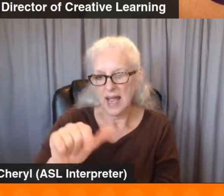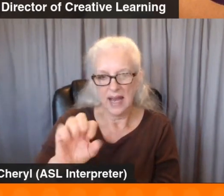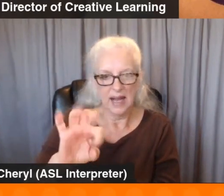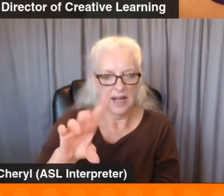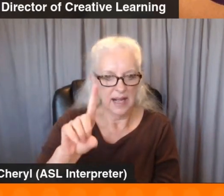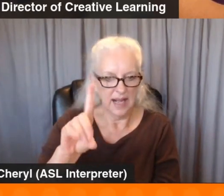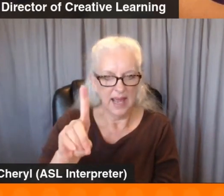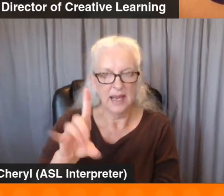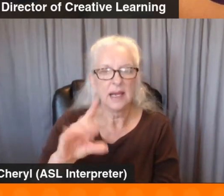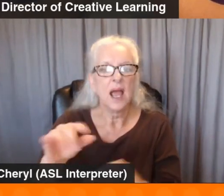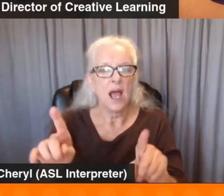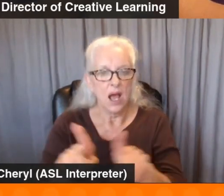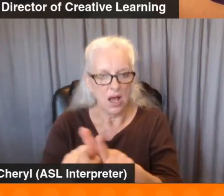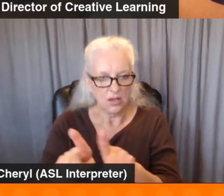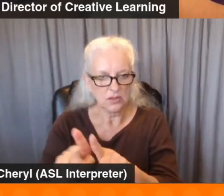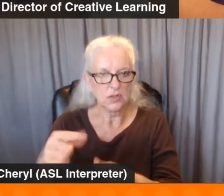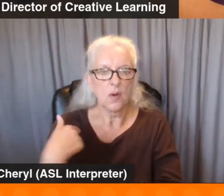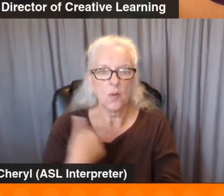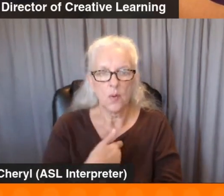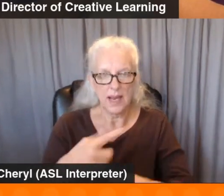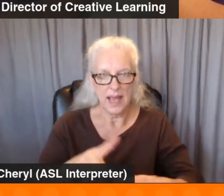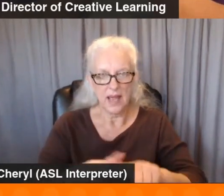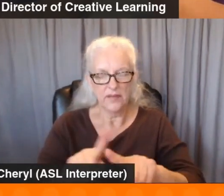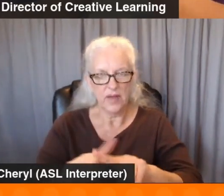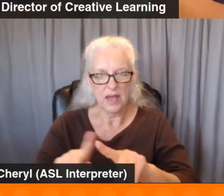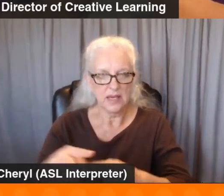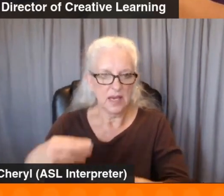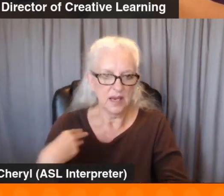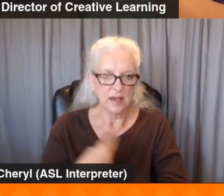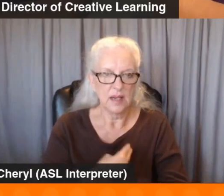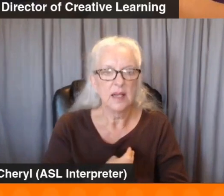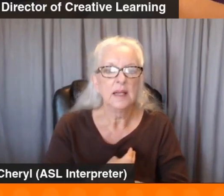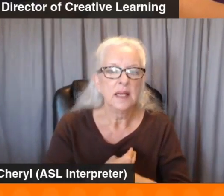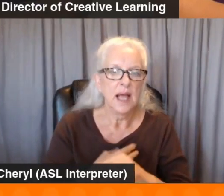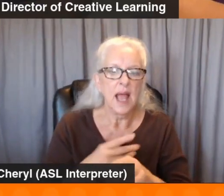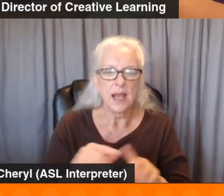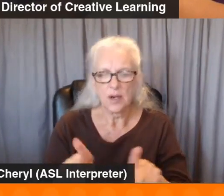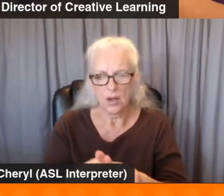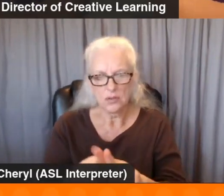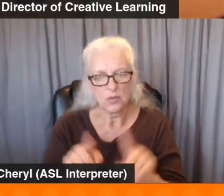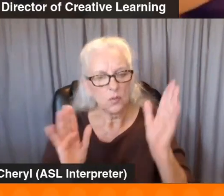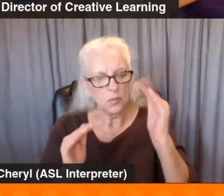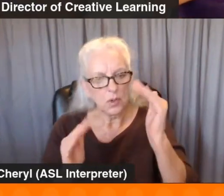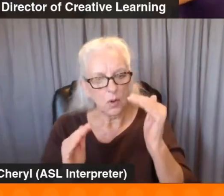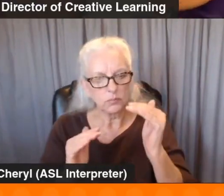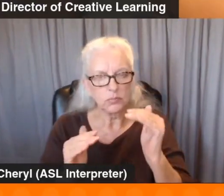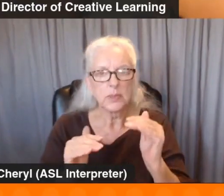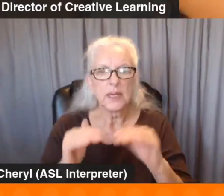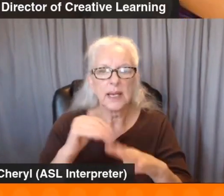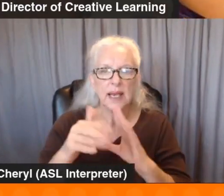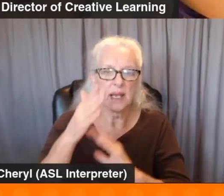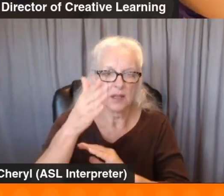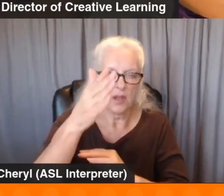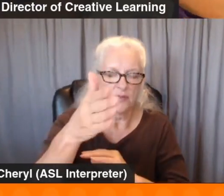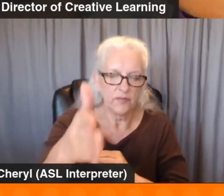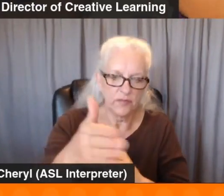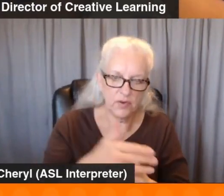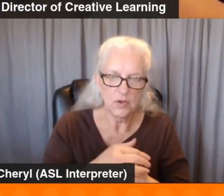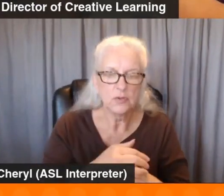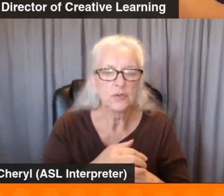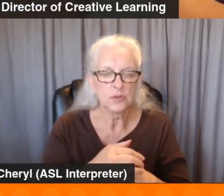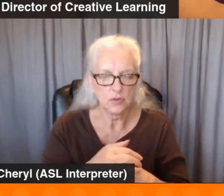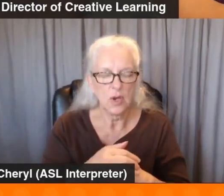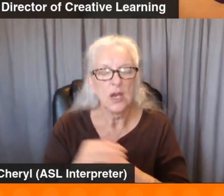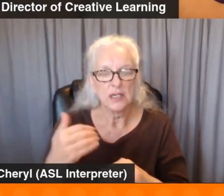organizations joining previous cohort members in Brazil, Kenya, Nigeria, the UK, and all over the United